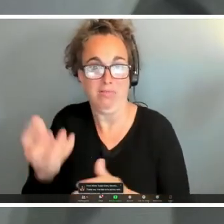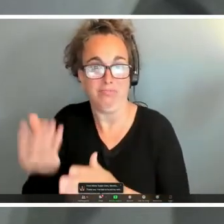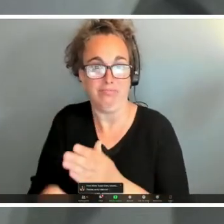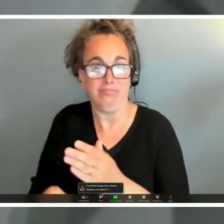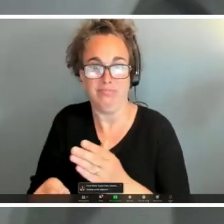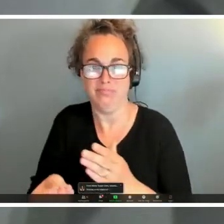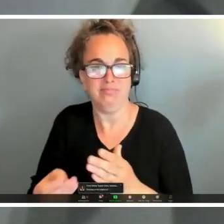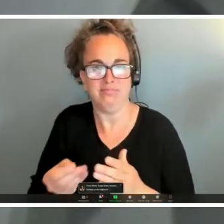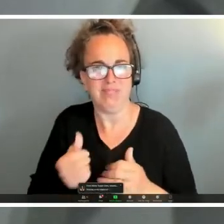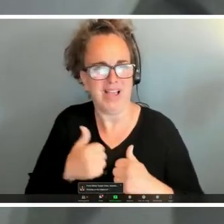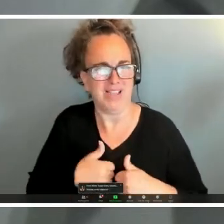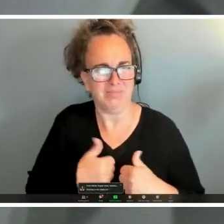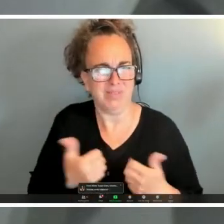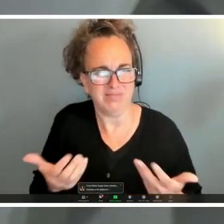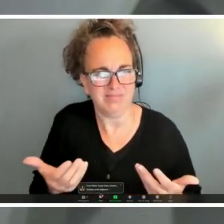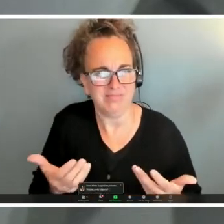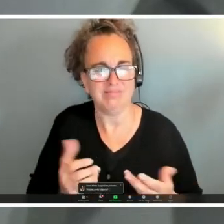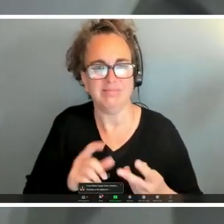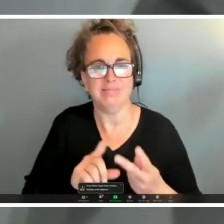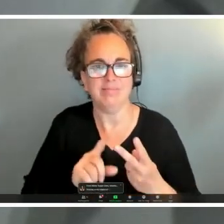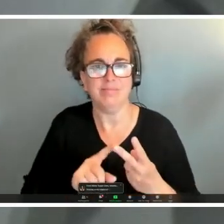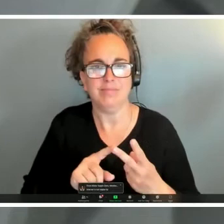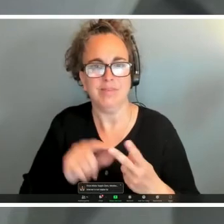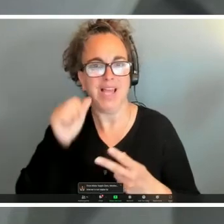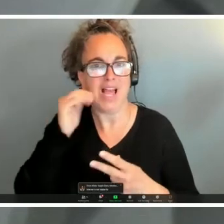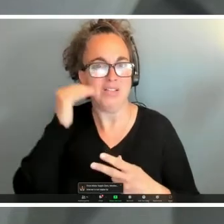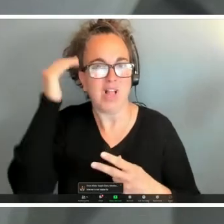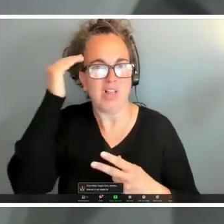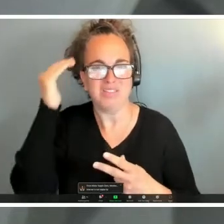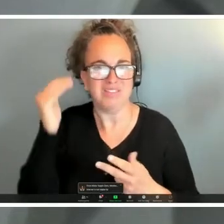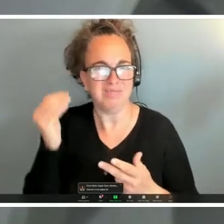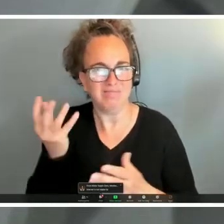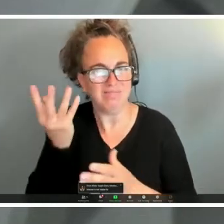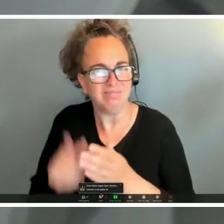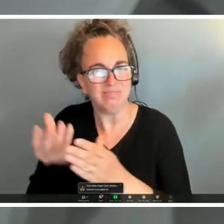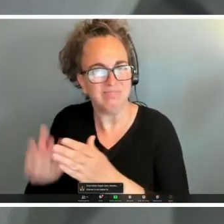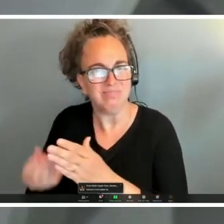I've taken care of adults who've needlessly died